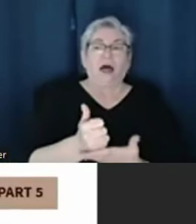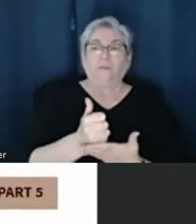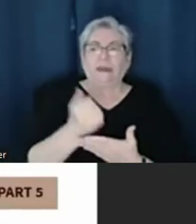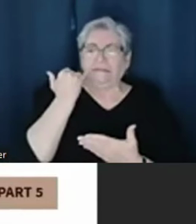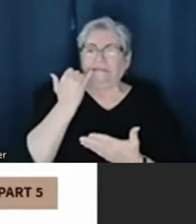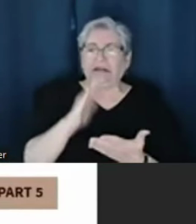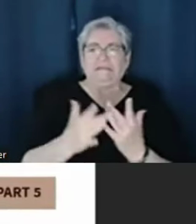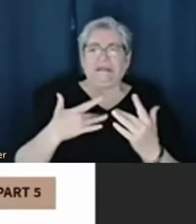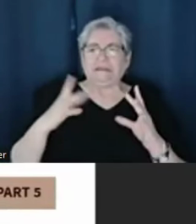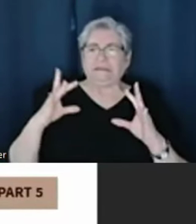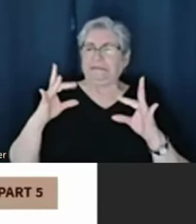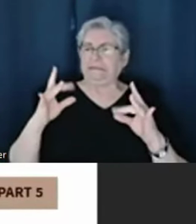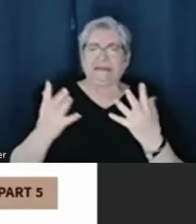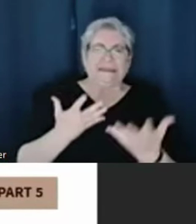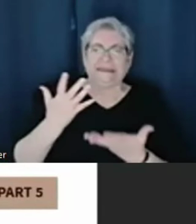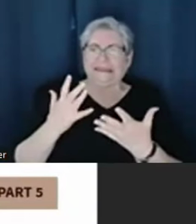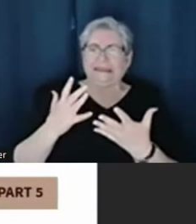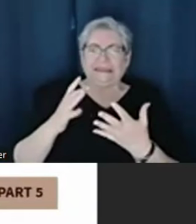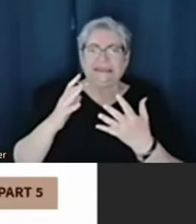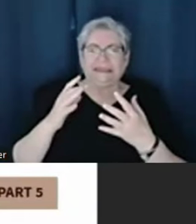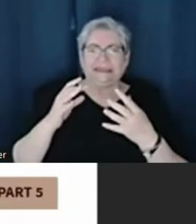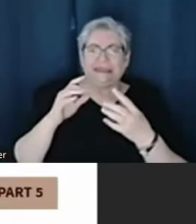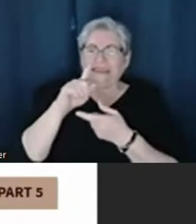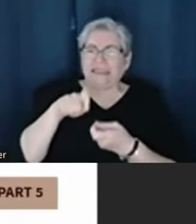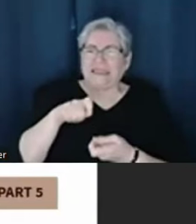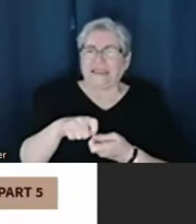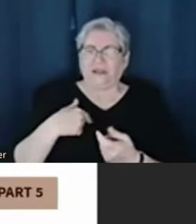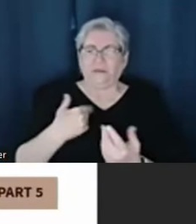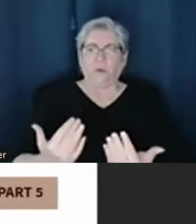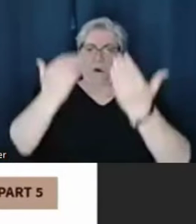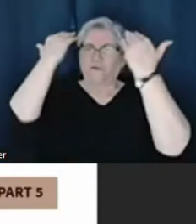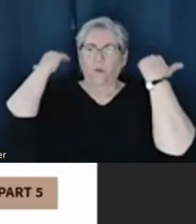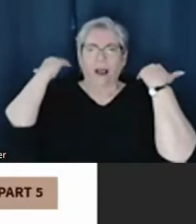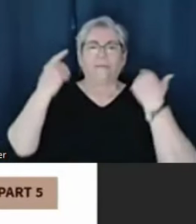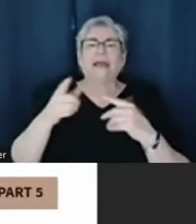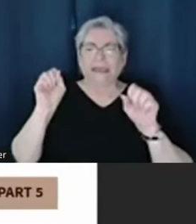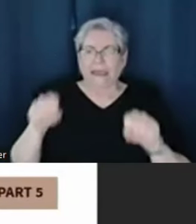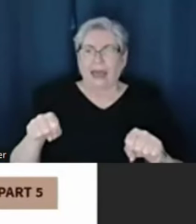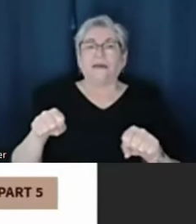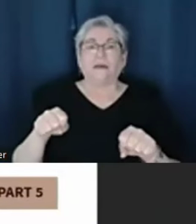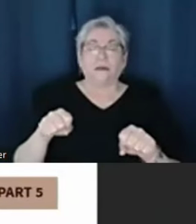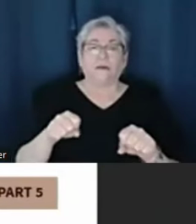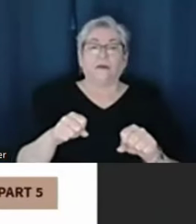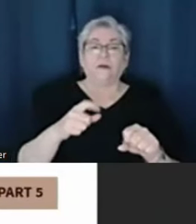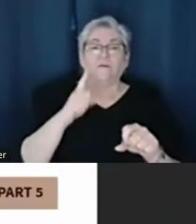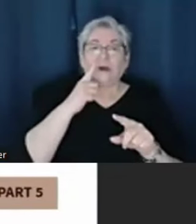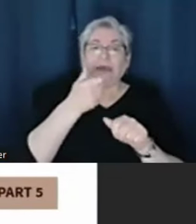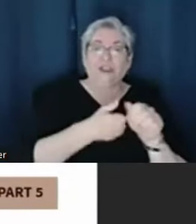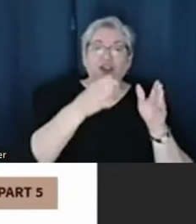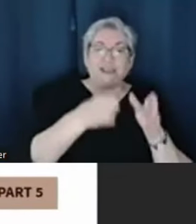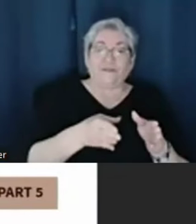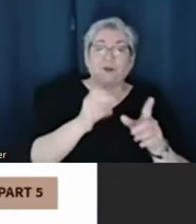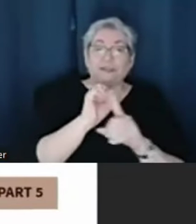or the details get a little bit overwhelming in that area, which they can. Individual circumstances can change and make